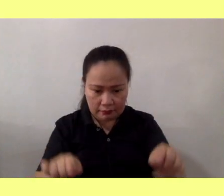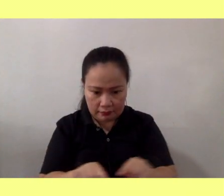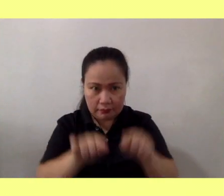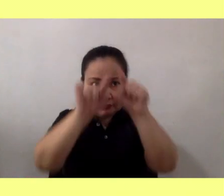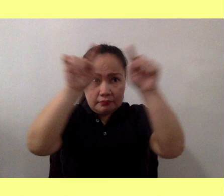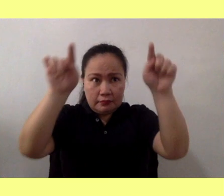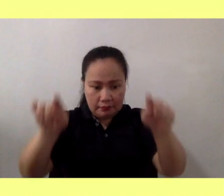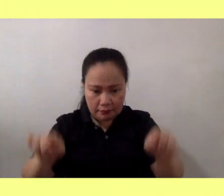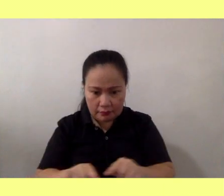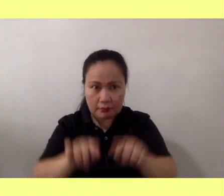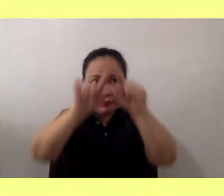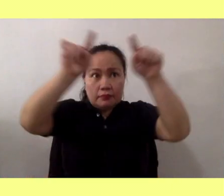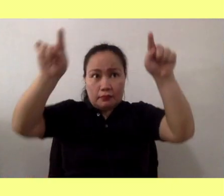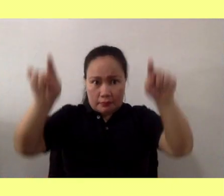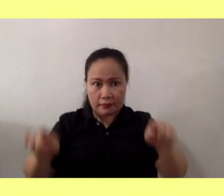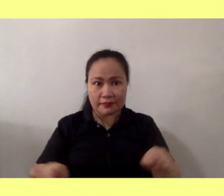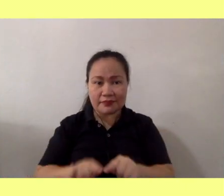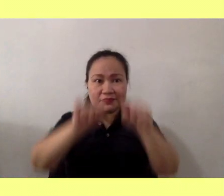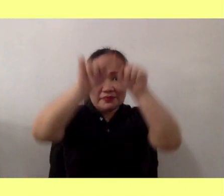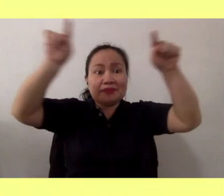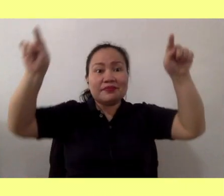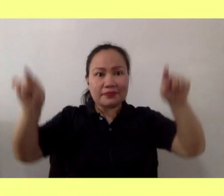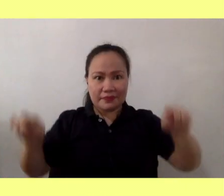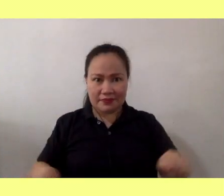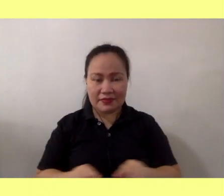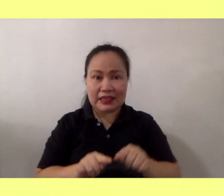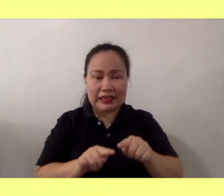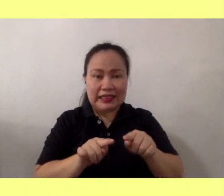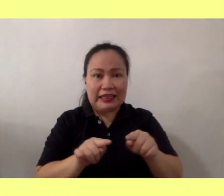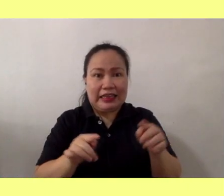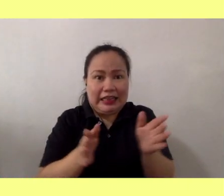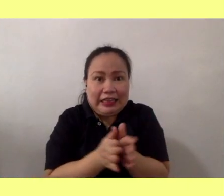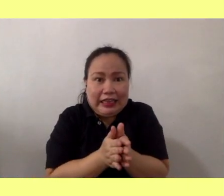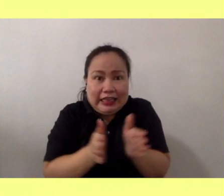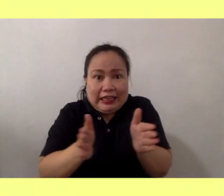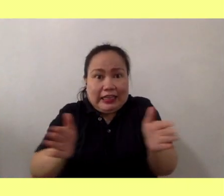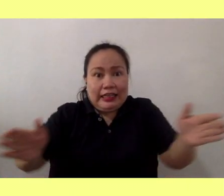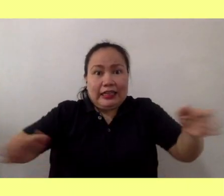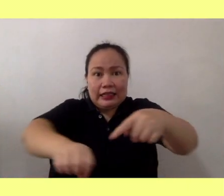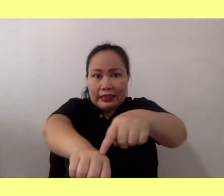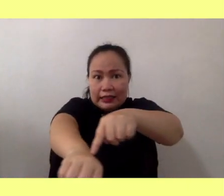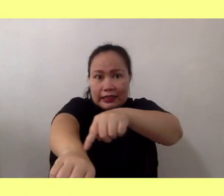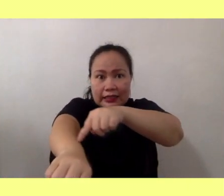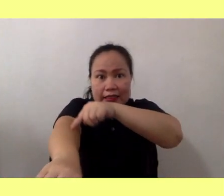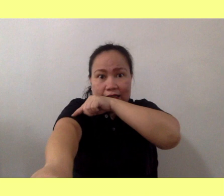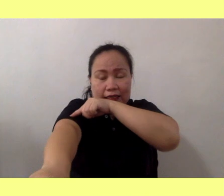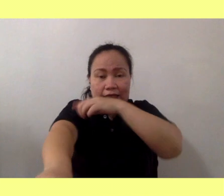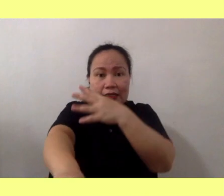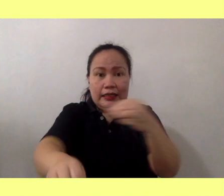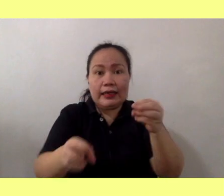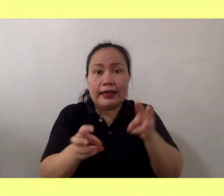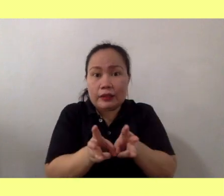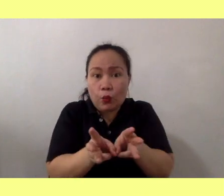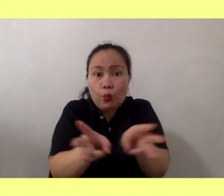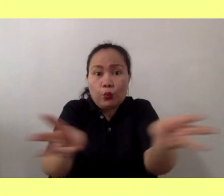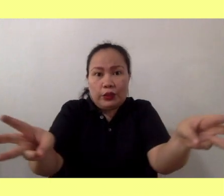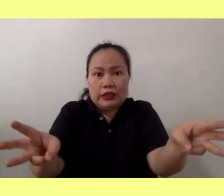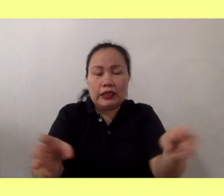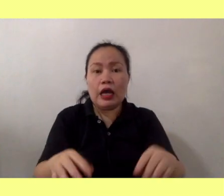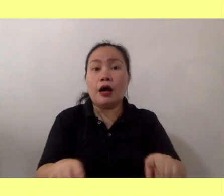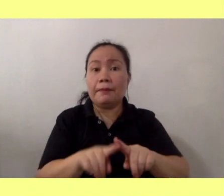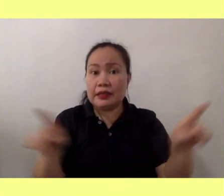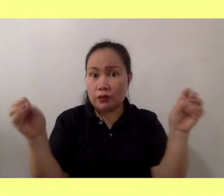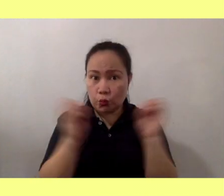po. Okay, so from here, ayan po, nag-extend po yung length at width pag sinabi nating plane. Pero, wala